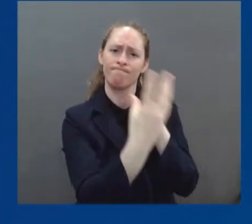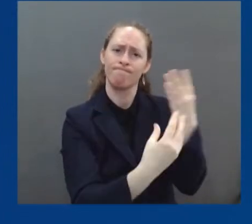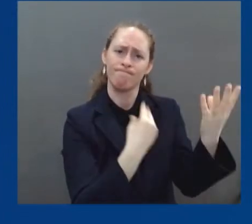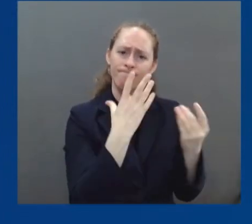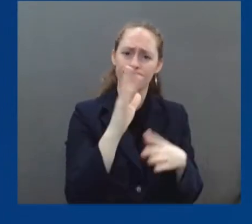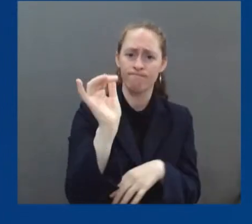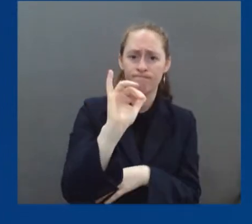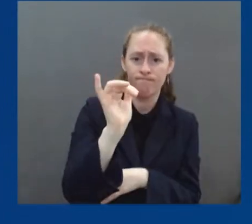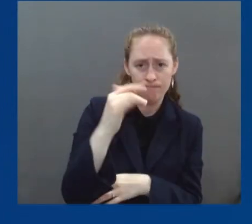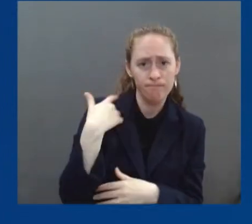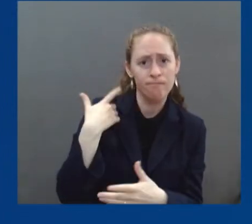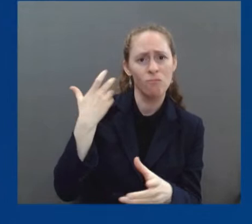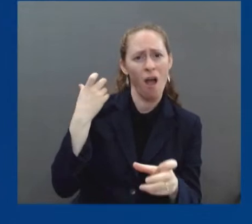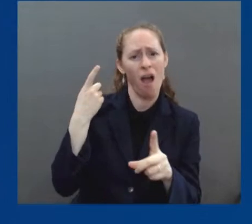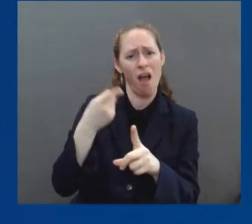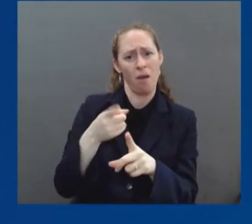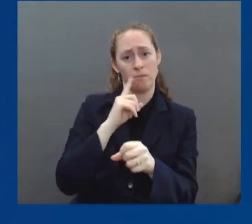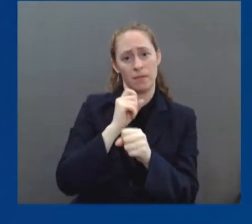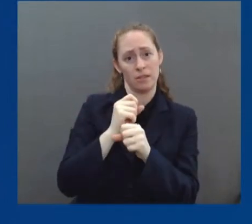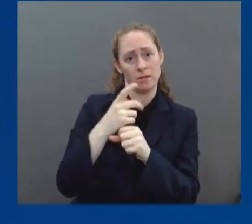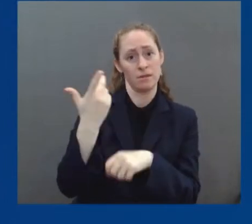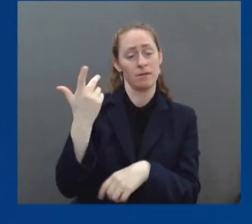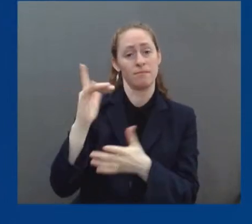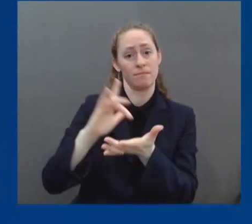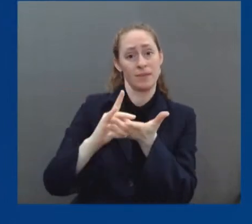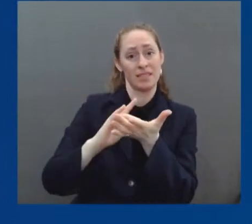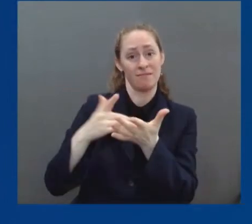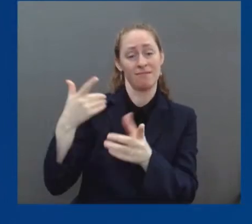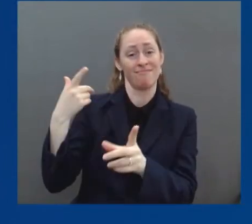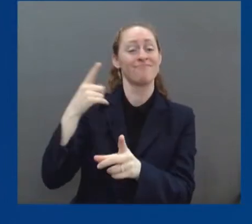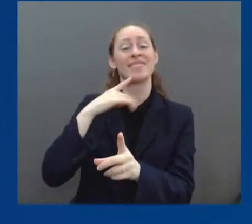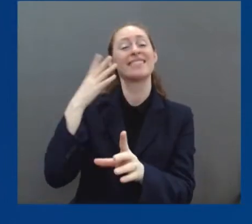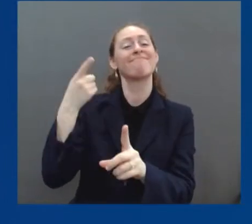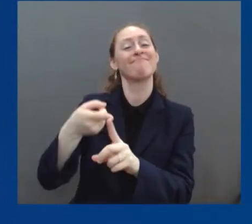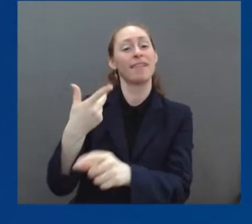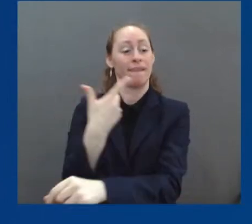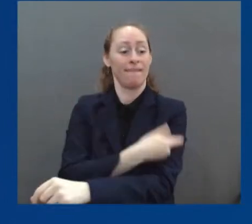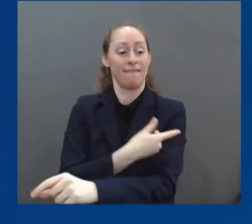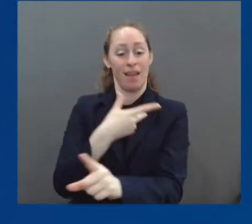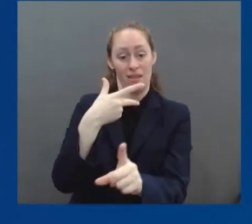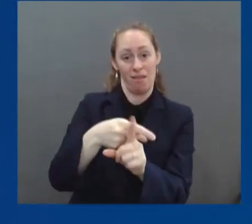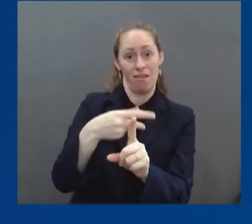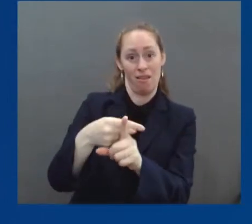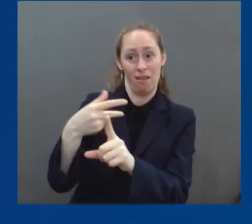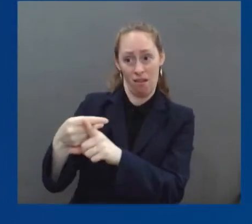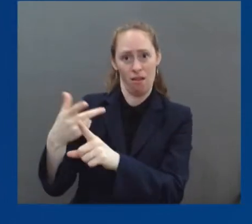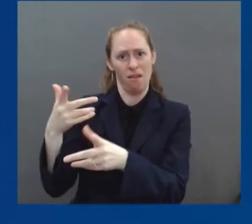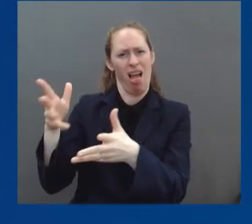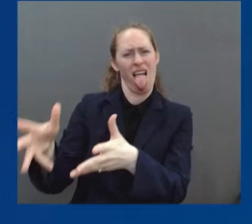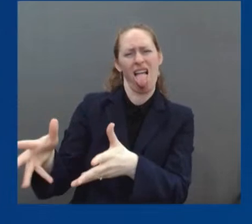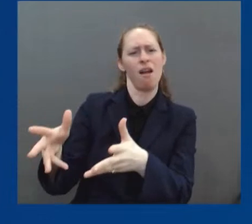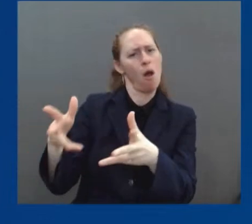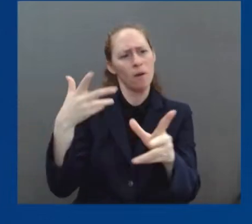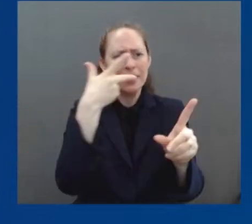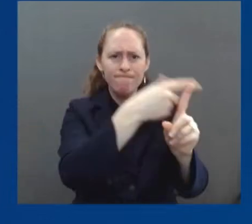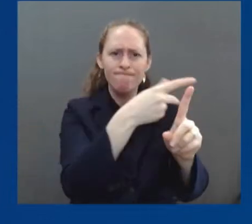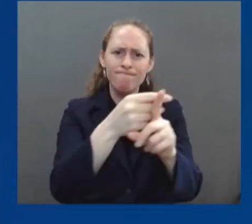As we work with Congress to fund our global response, we will continue doing all we can to vaccinate the world.